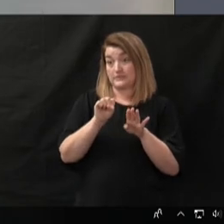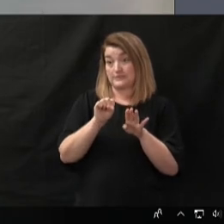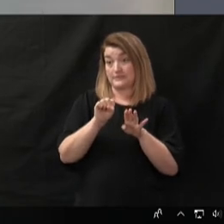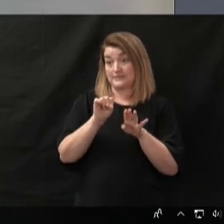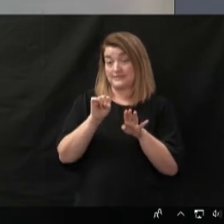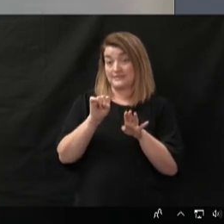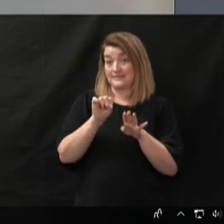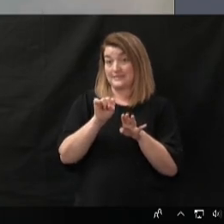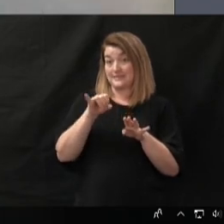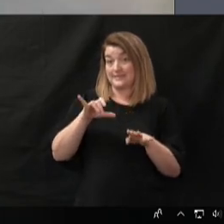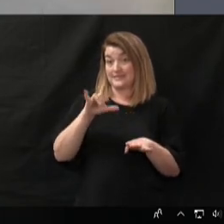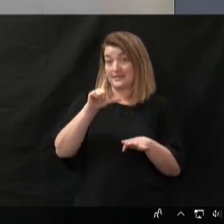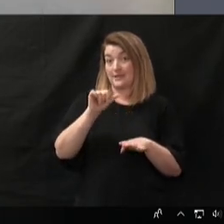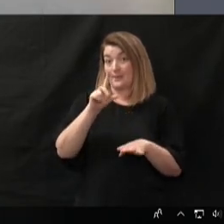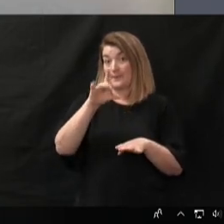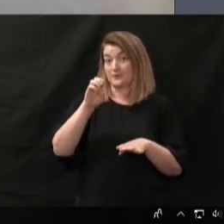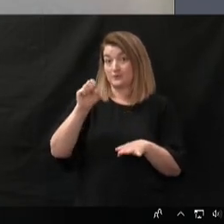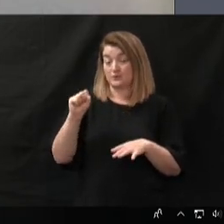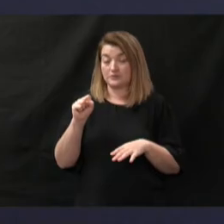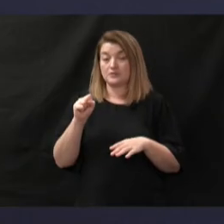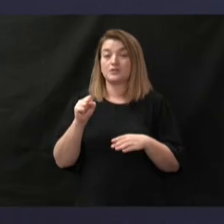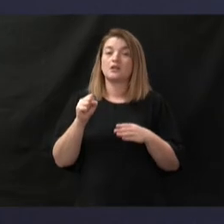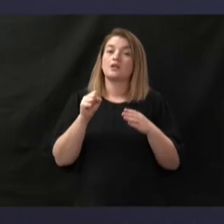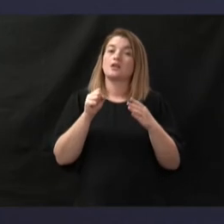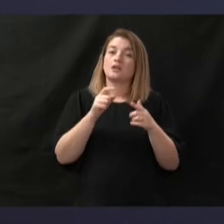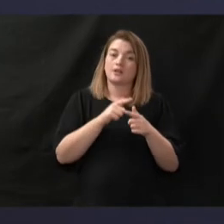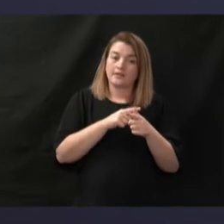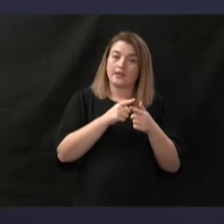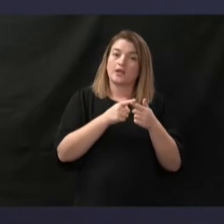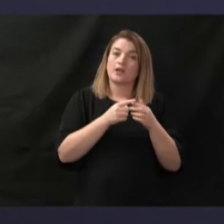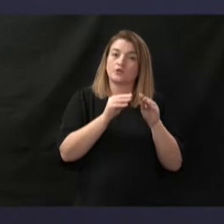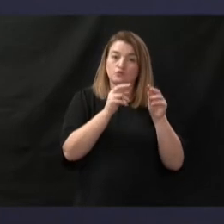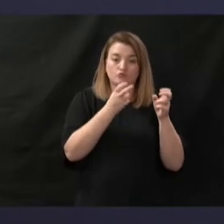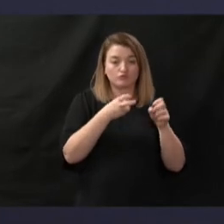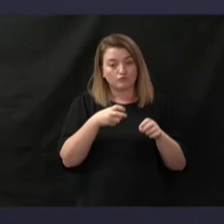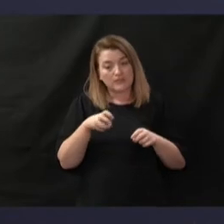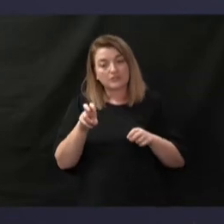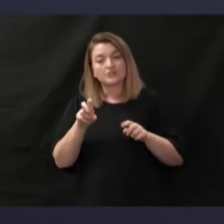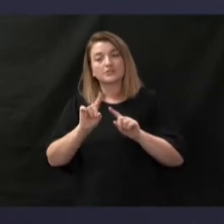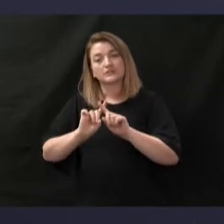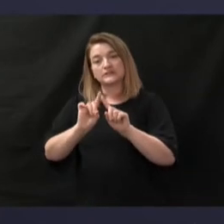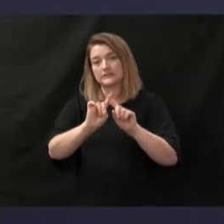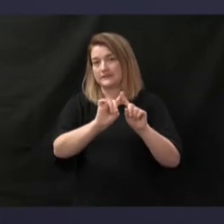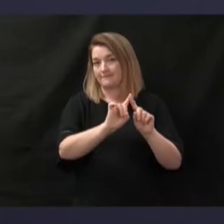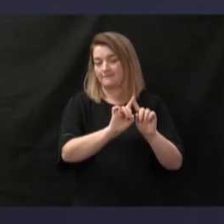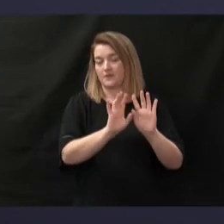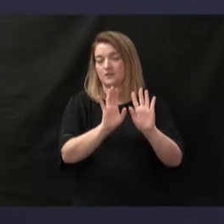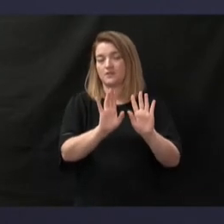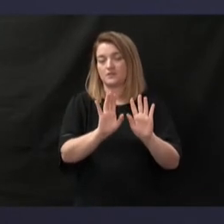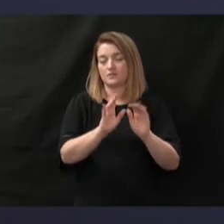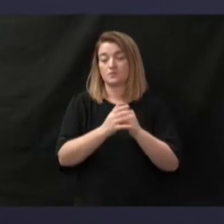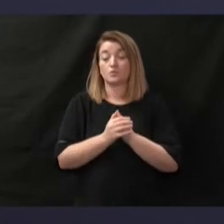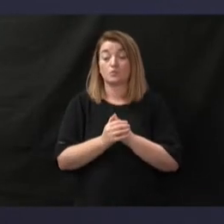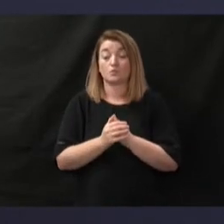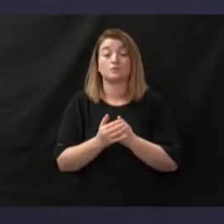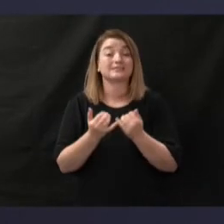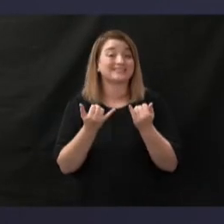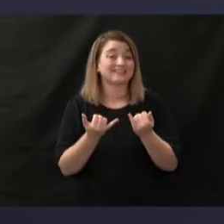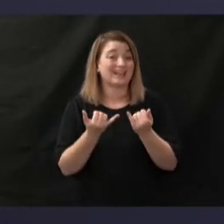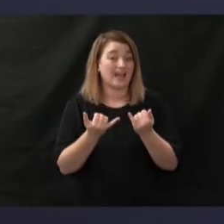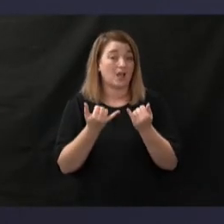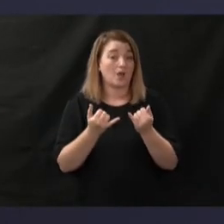thing. And then you kind of ease into some different things. We're going to do the word